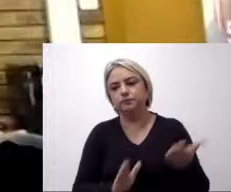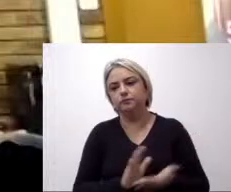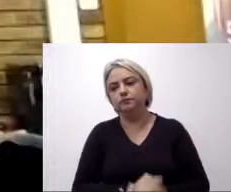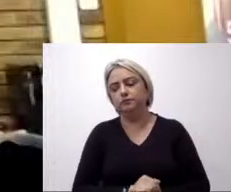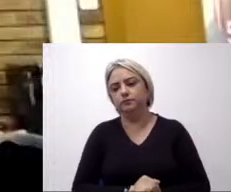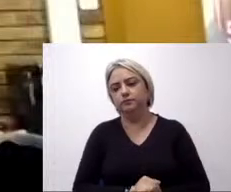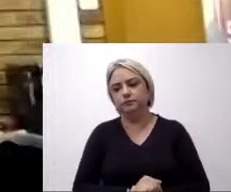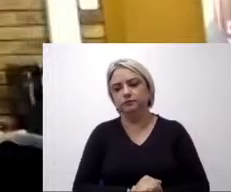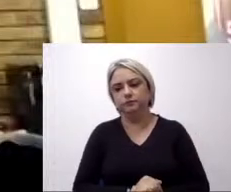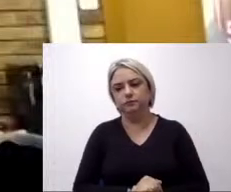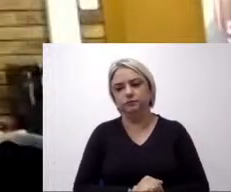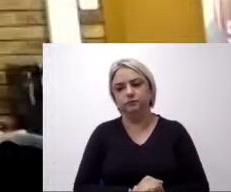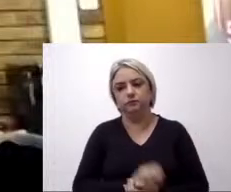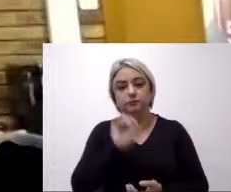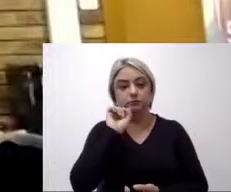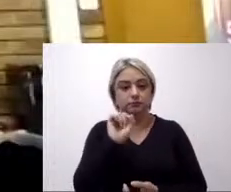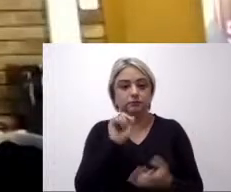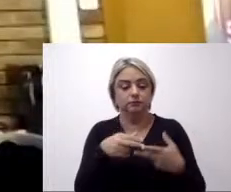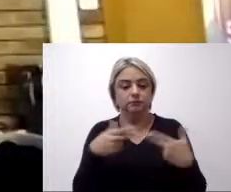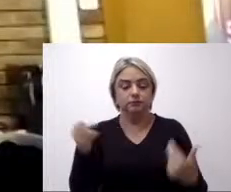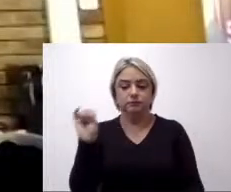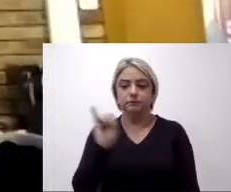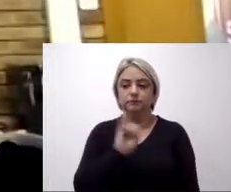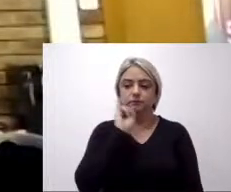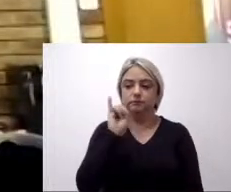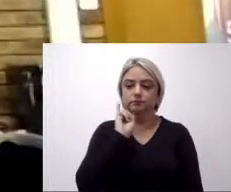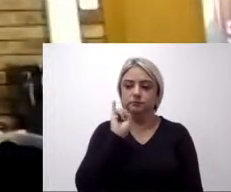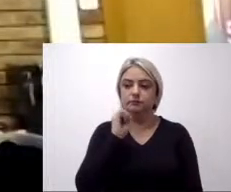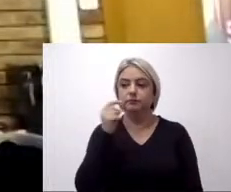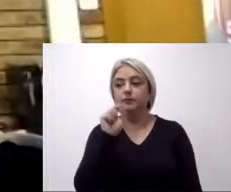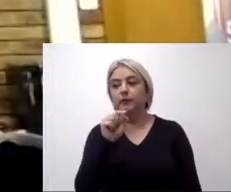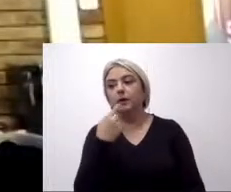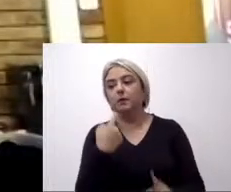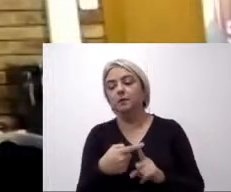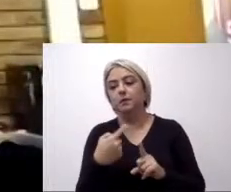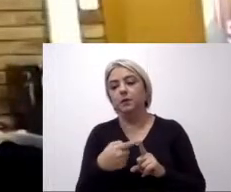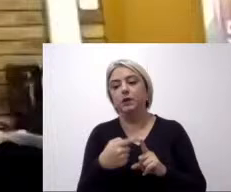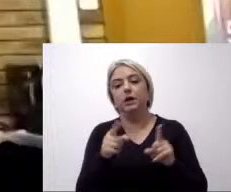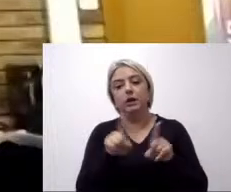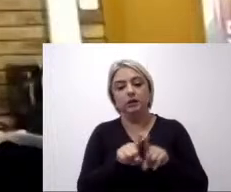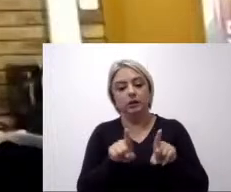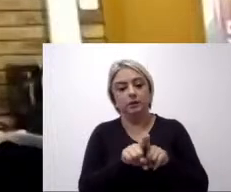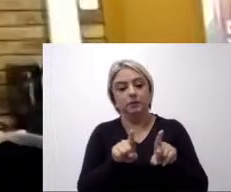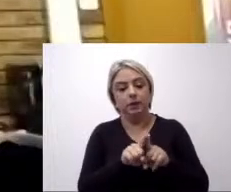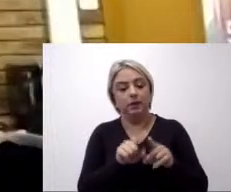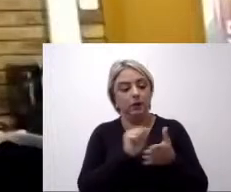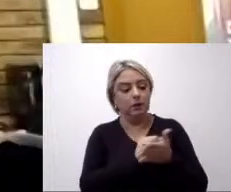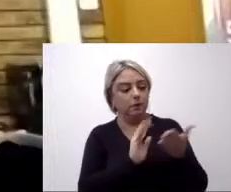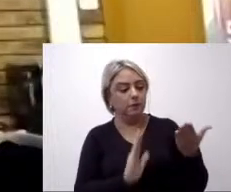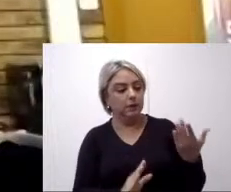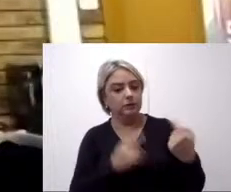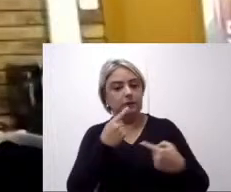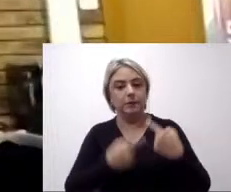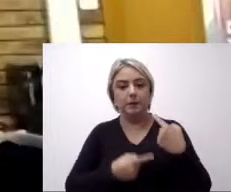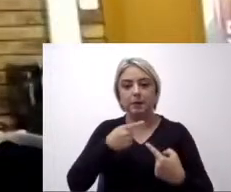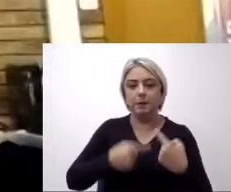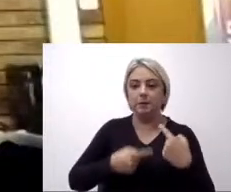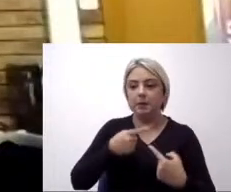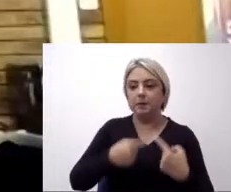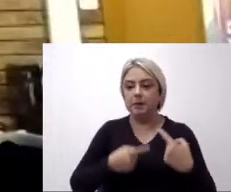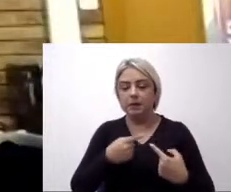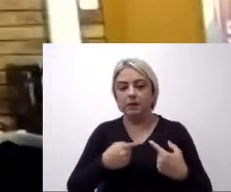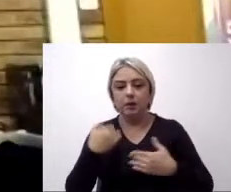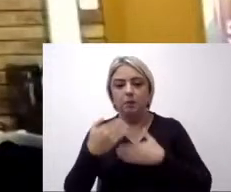this is something important. This is why it's also a discursive activity, the political process, the policy process. It's